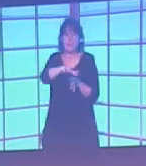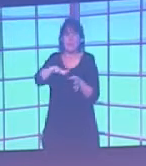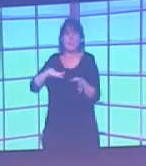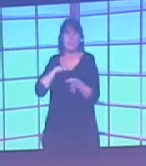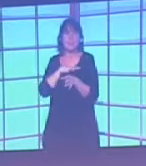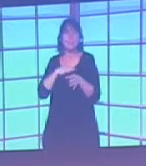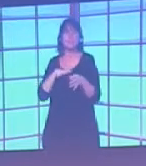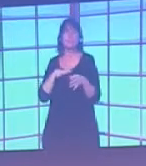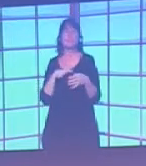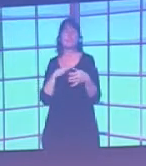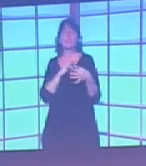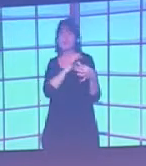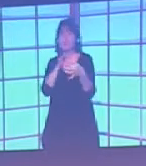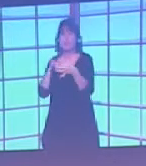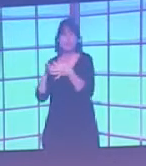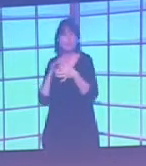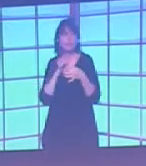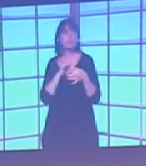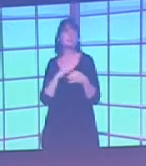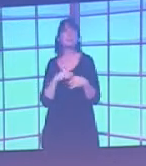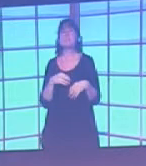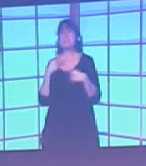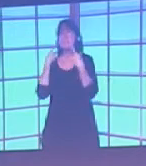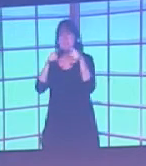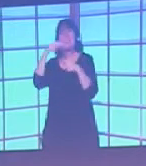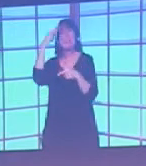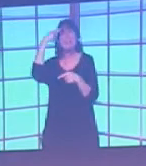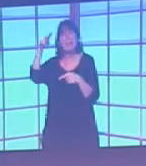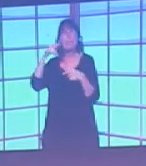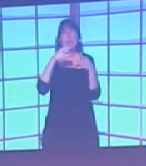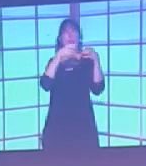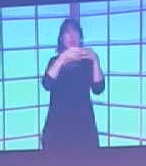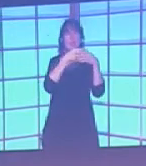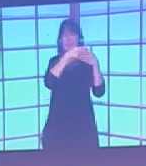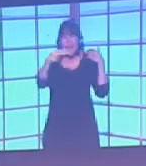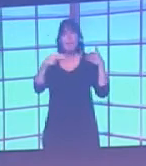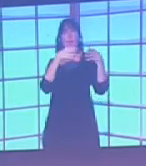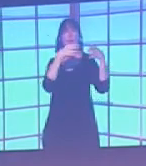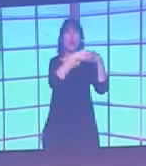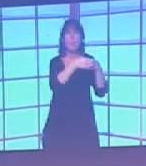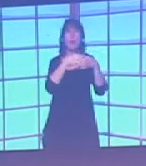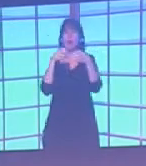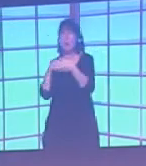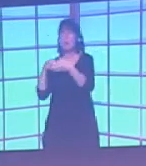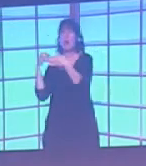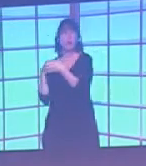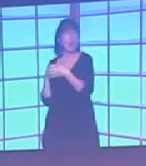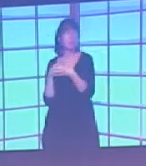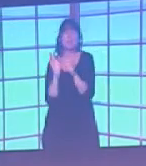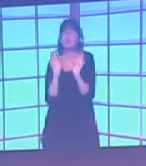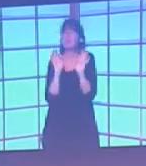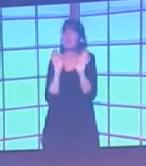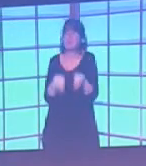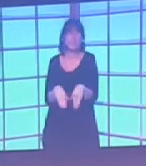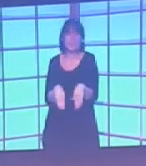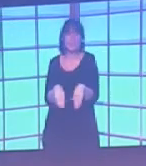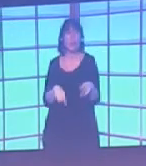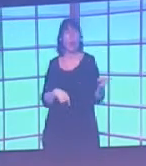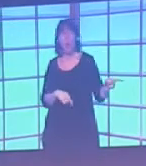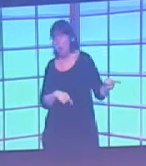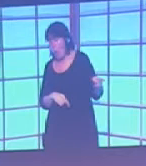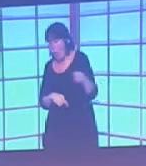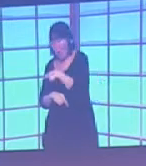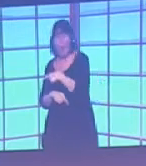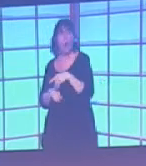Hearts, Hibernian, Glasgow Celtic, Rangers. It didn't matter. You were a family. You all had the